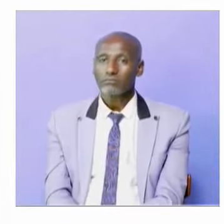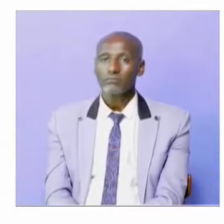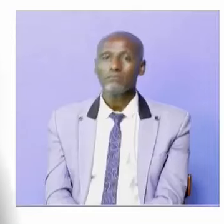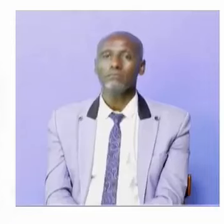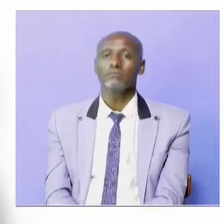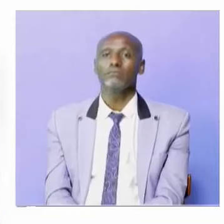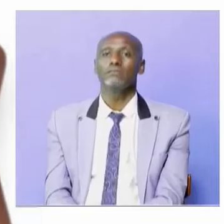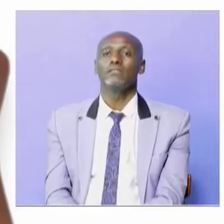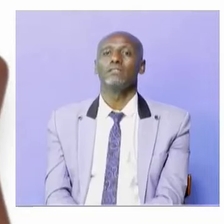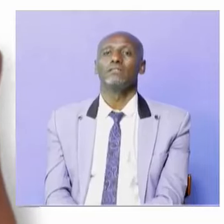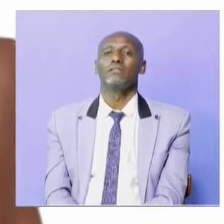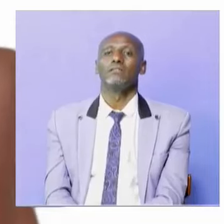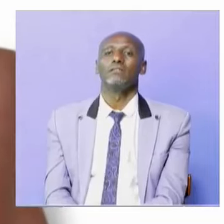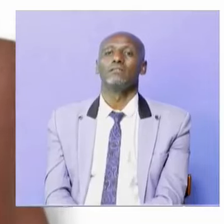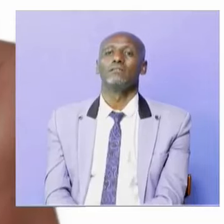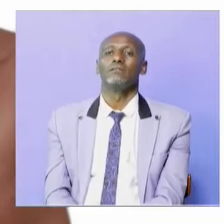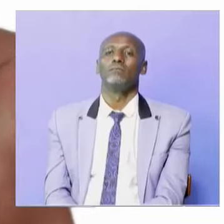Brothers and